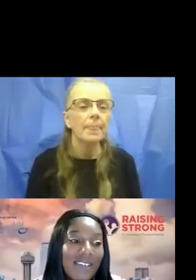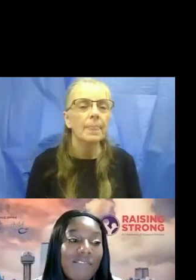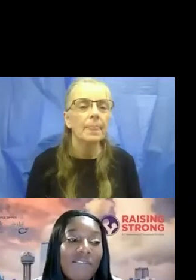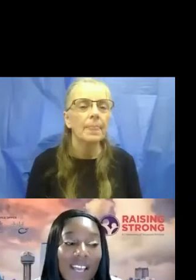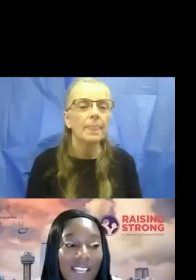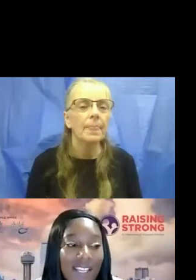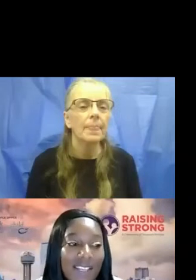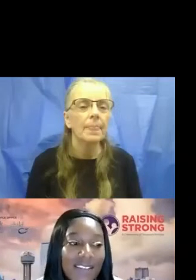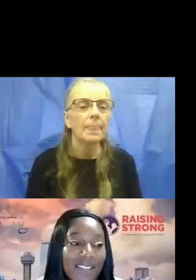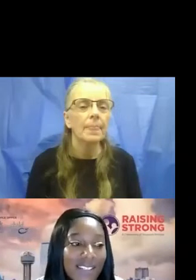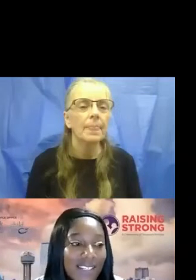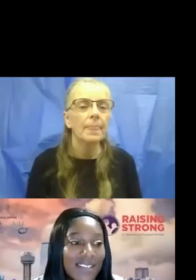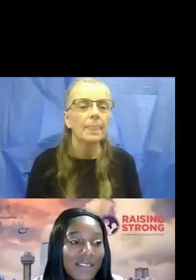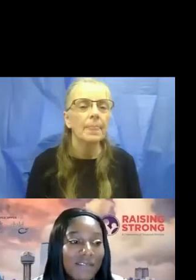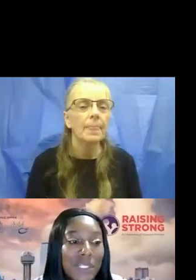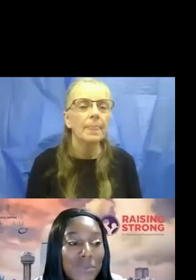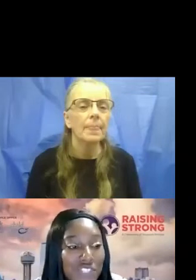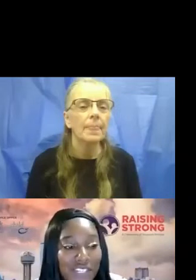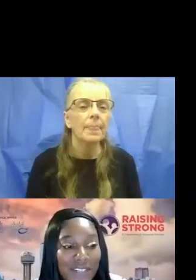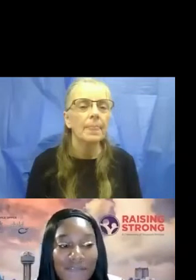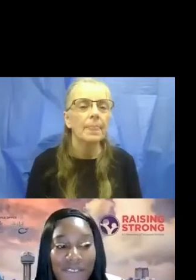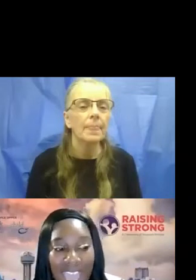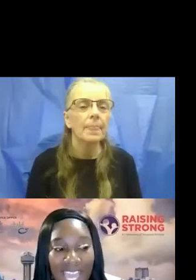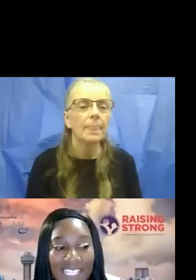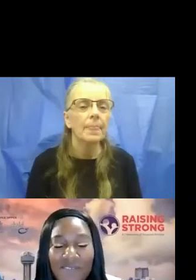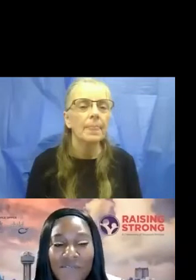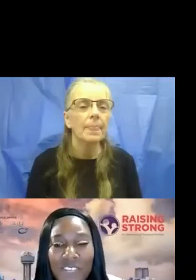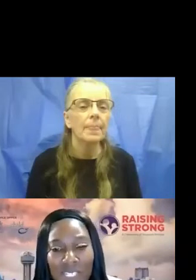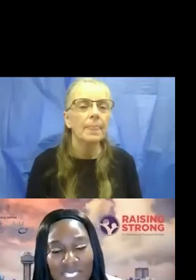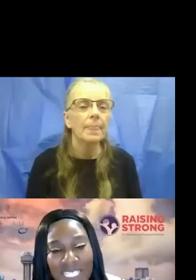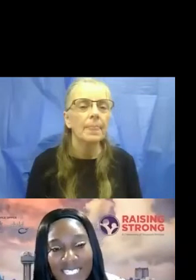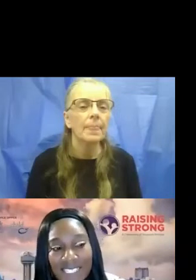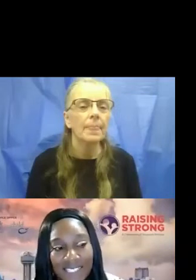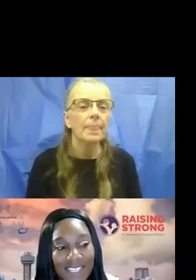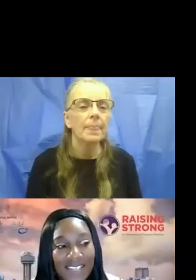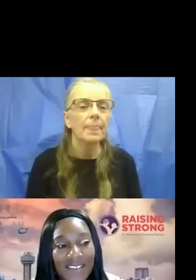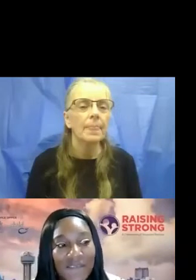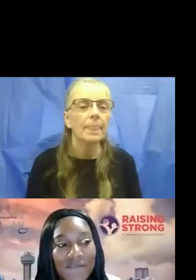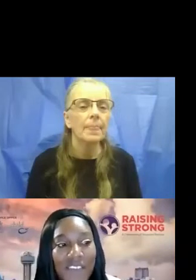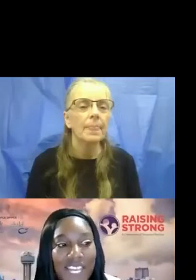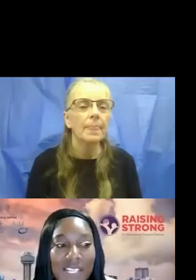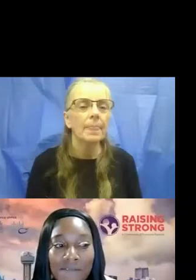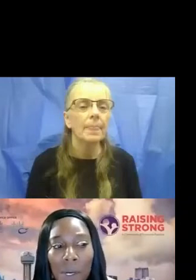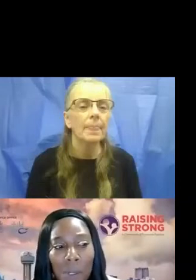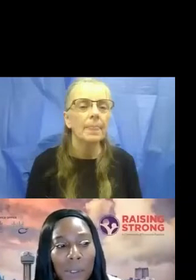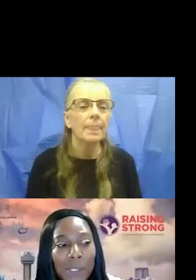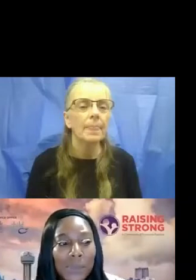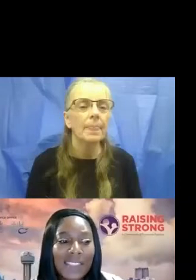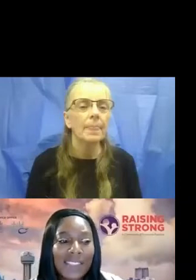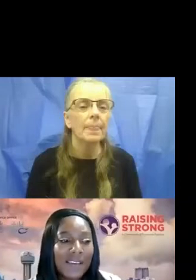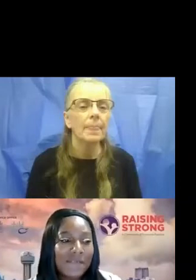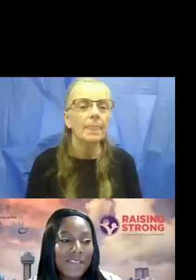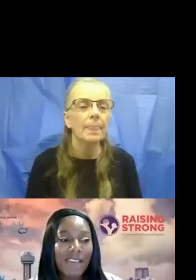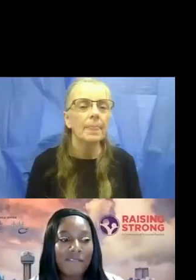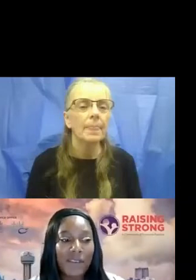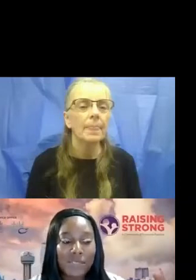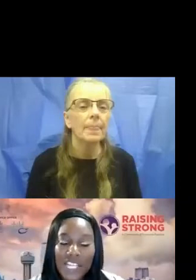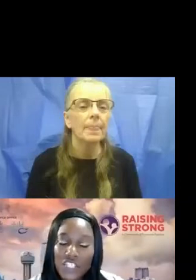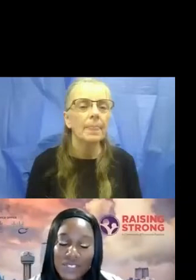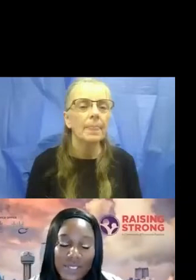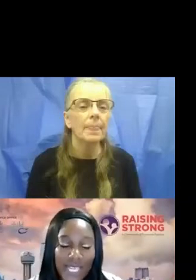friend, fun, future, facts, fearless, facing forward. Ooh, I love